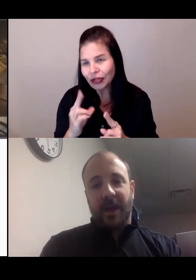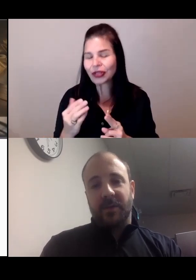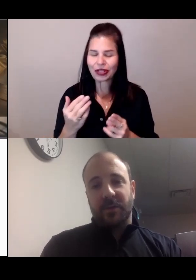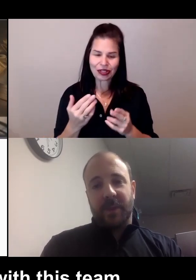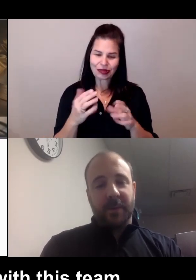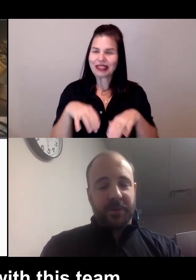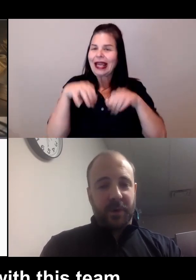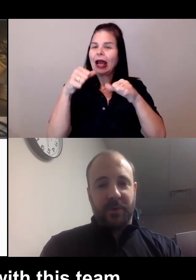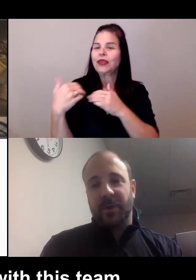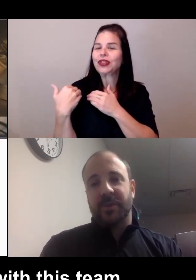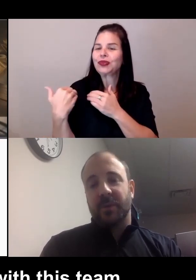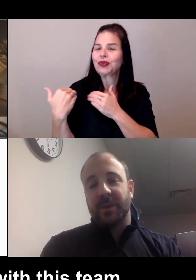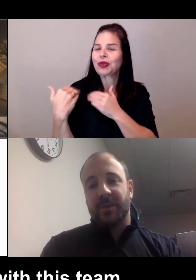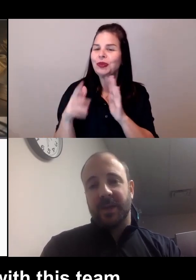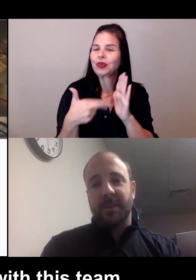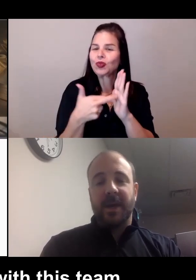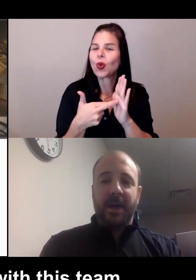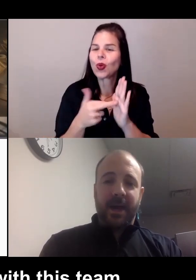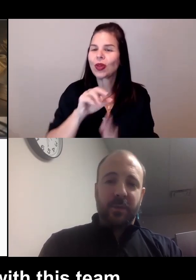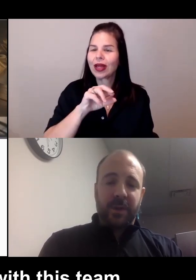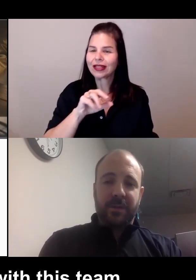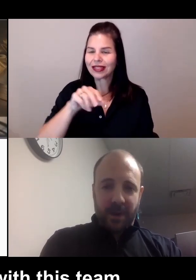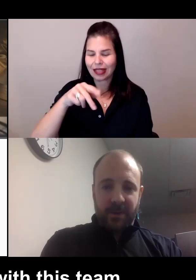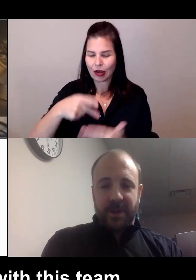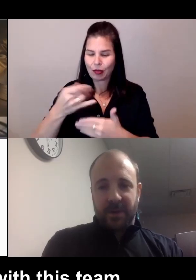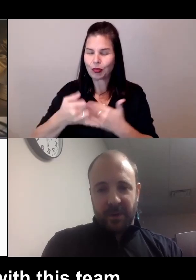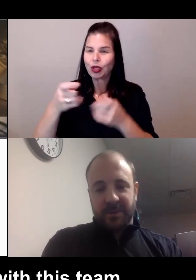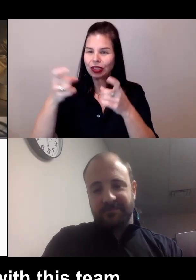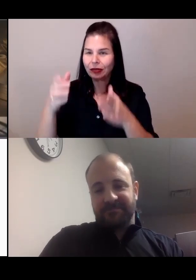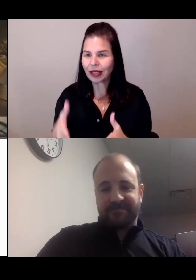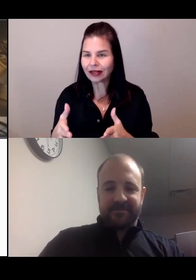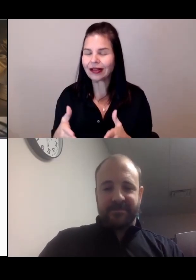manager and to be able to work so closely with this team and with Carolina Cohoon.